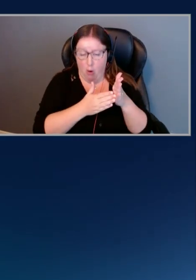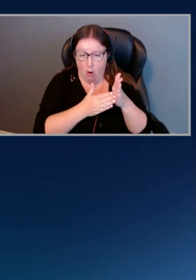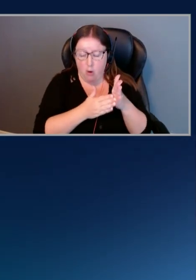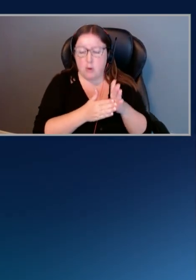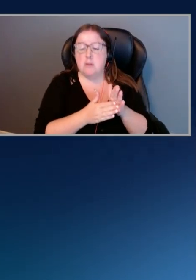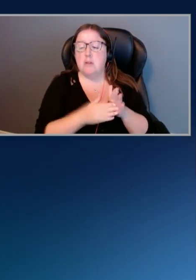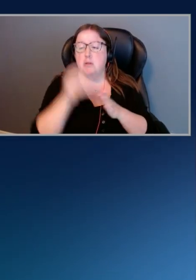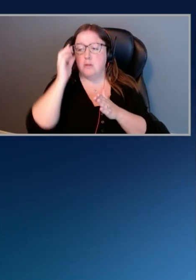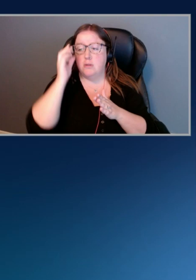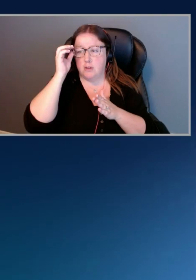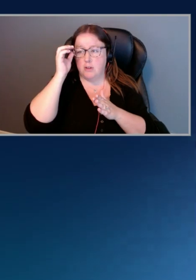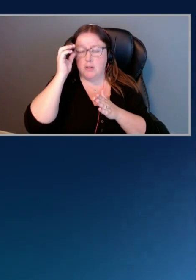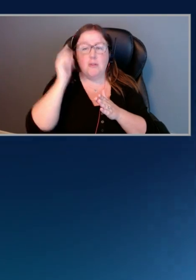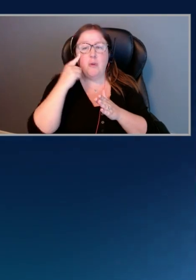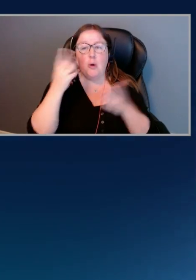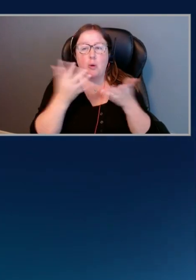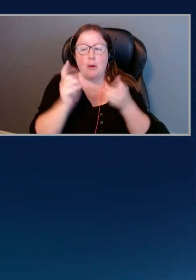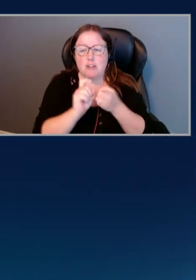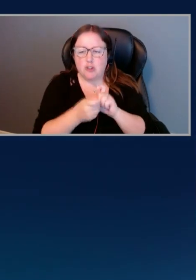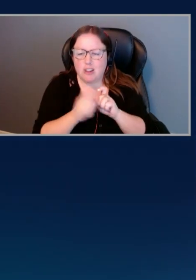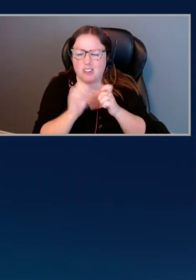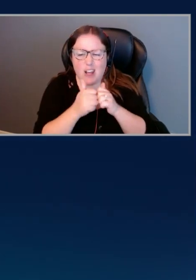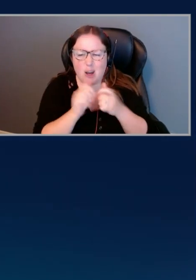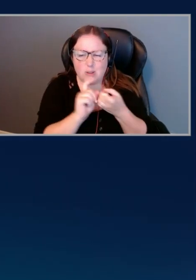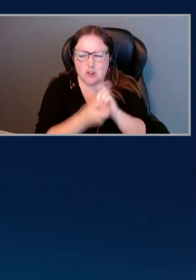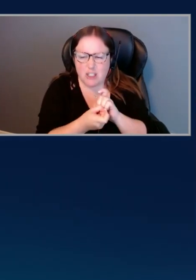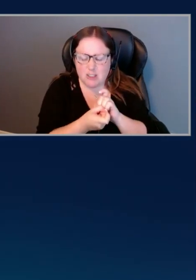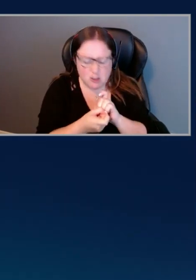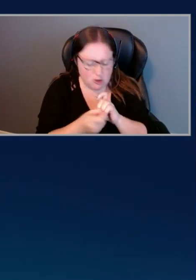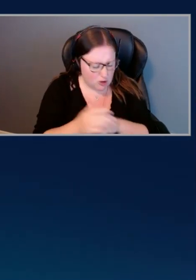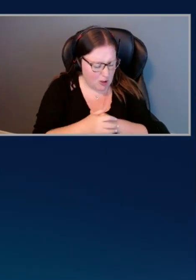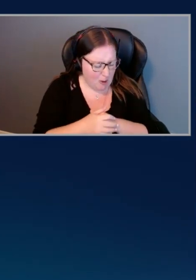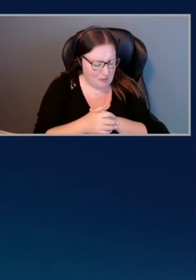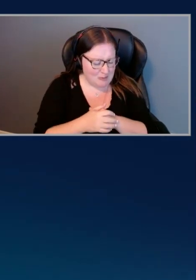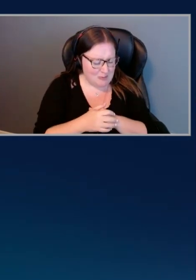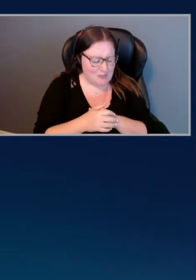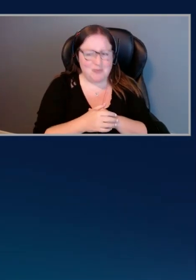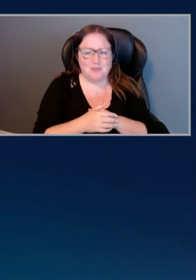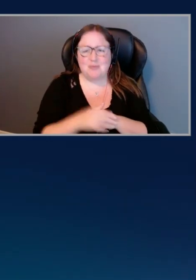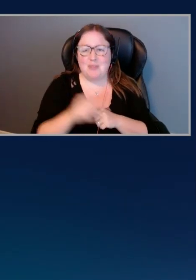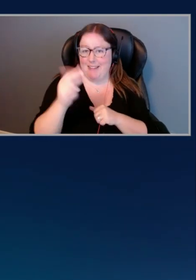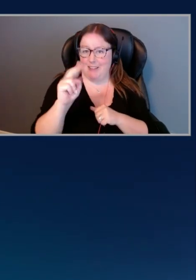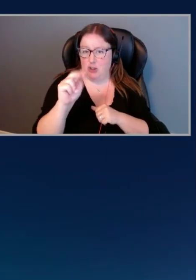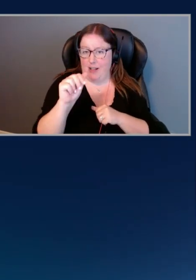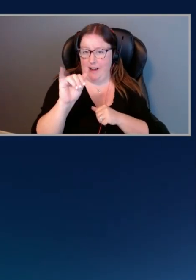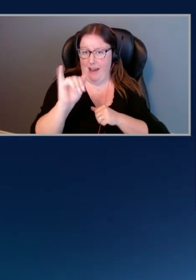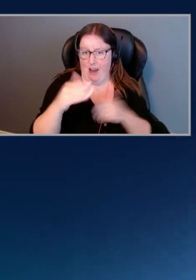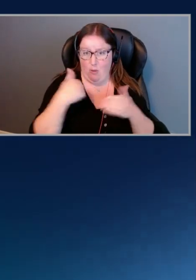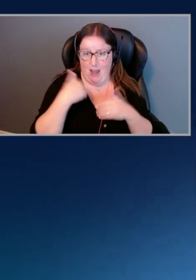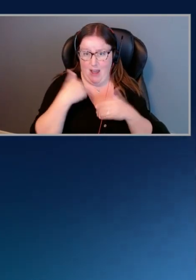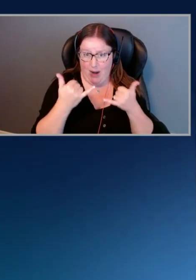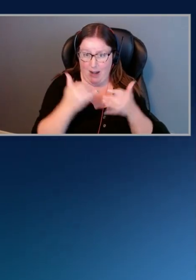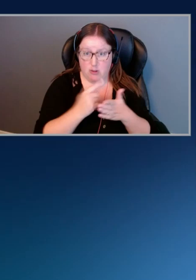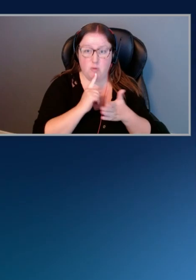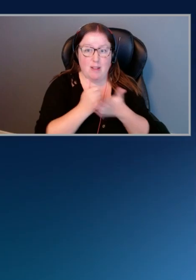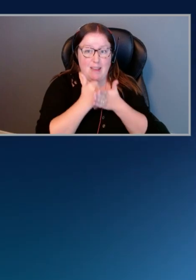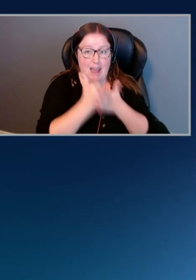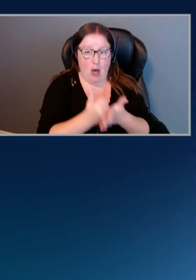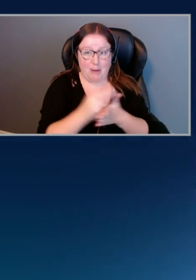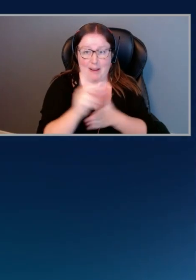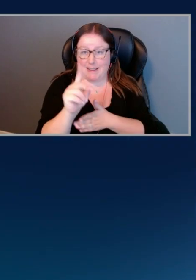of what has changed and how does that change it, and how this generative AI thing we have right now is helping us as devs